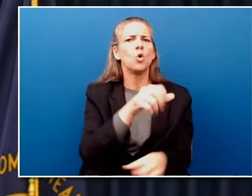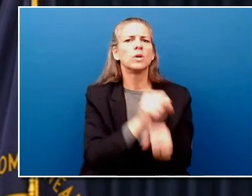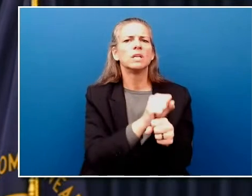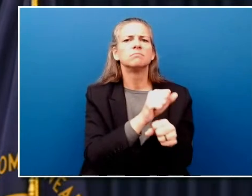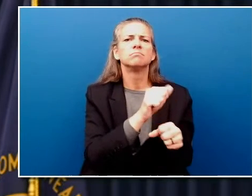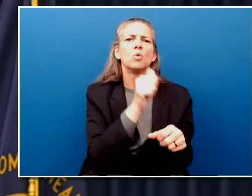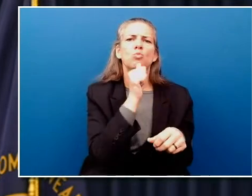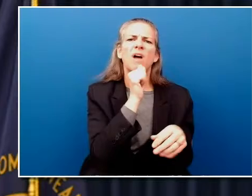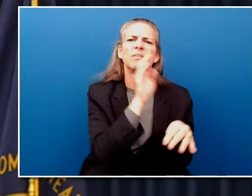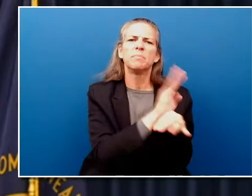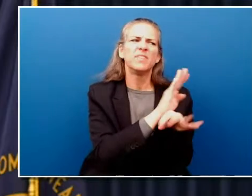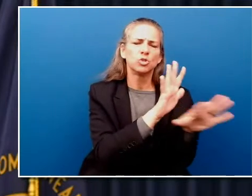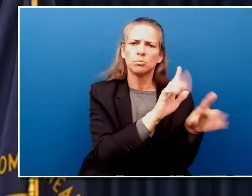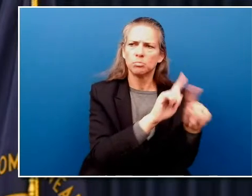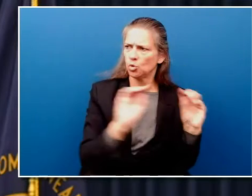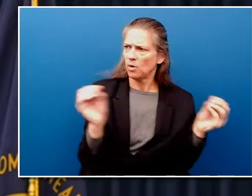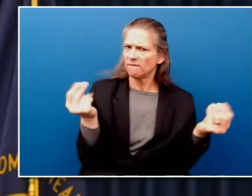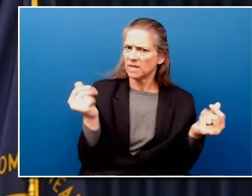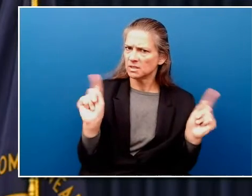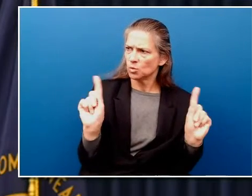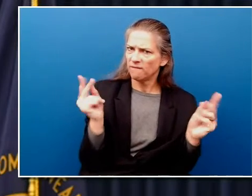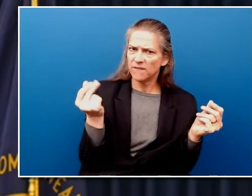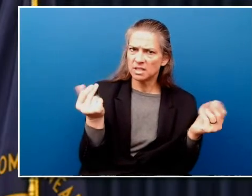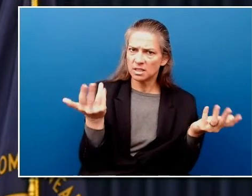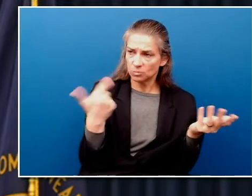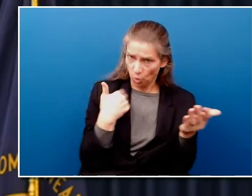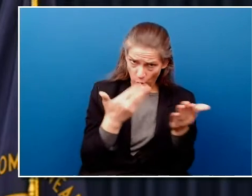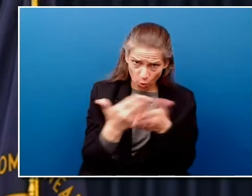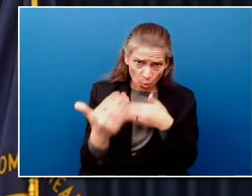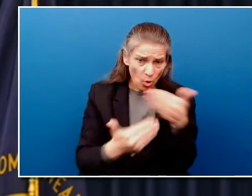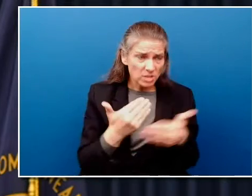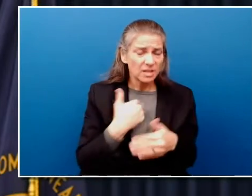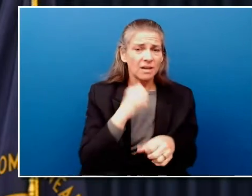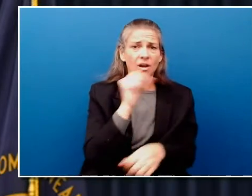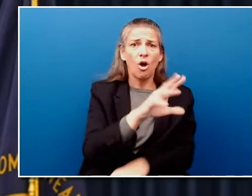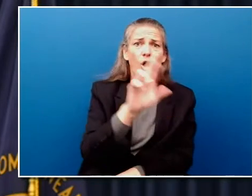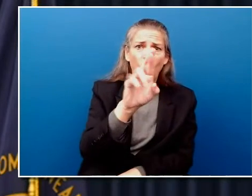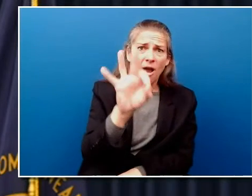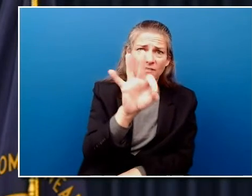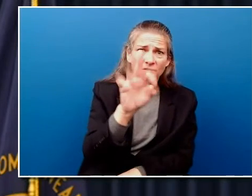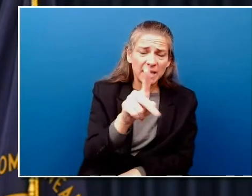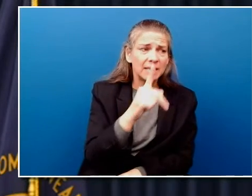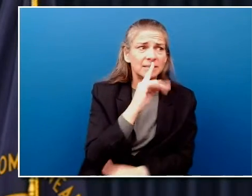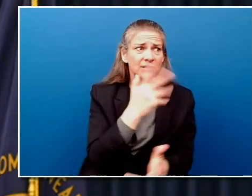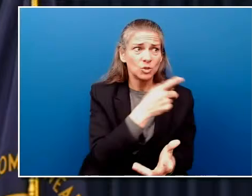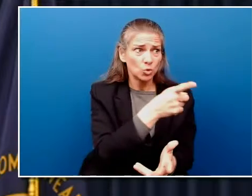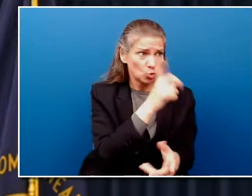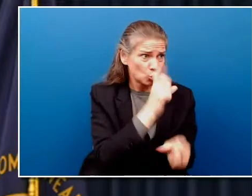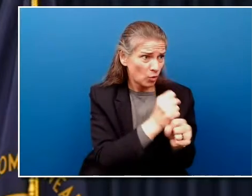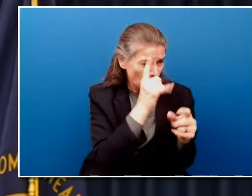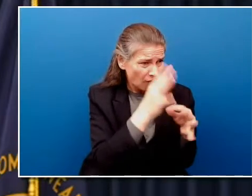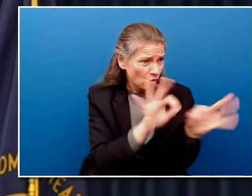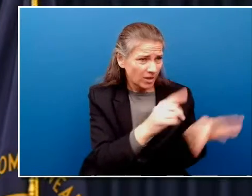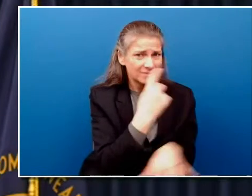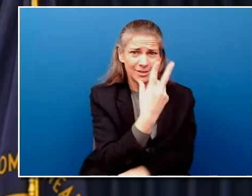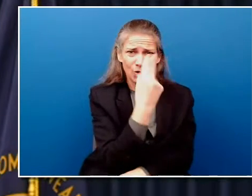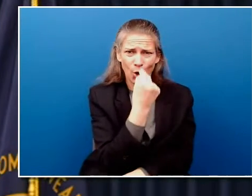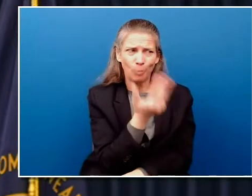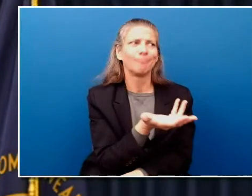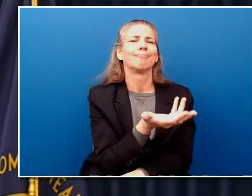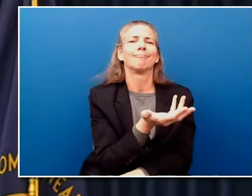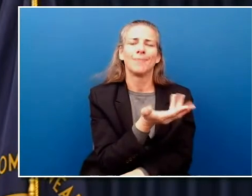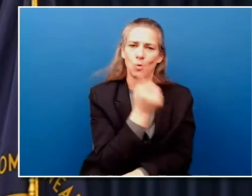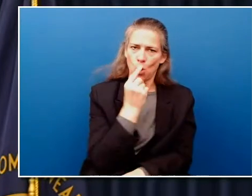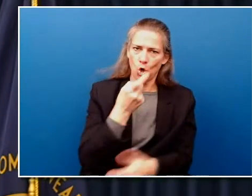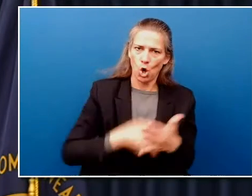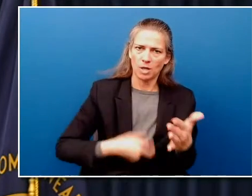funding. And so we went through the process. We put out an RFP and said, will anyone do it for free? And they said no. And it was going to cost us about $2